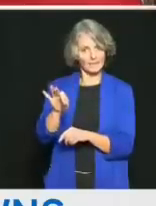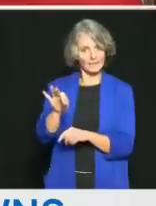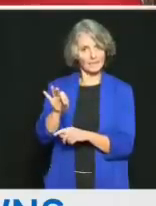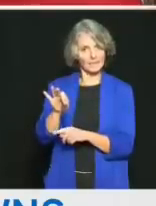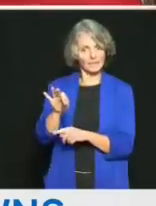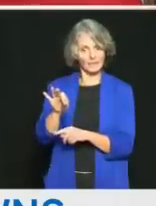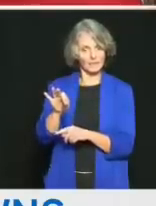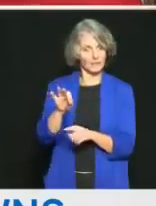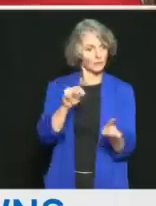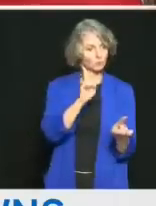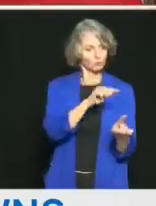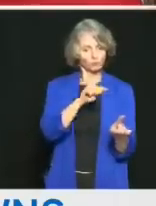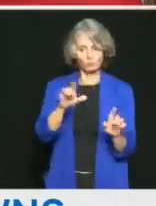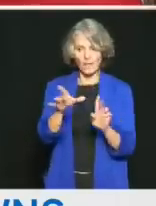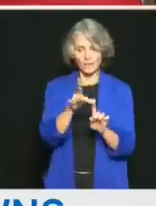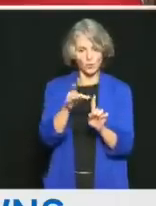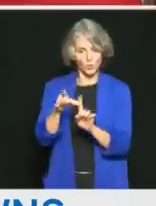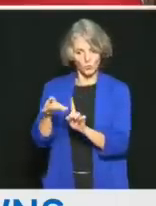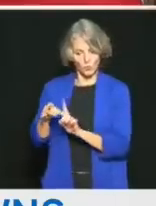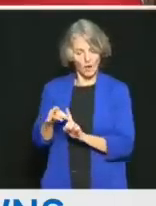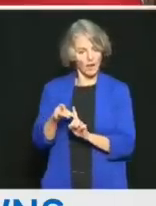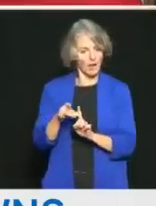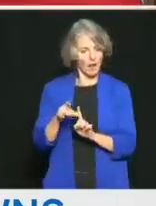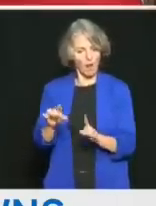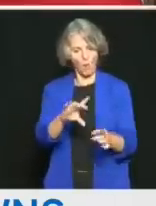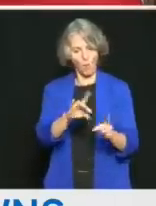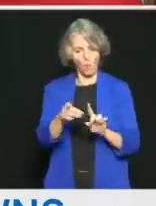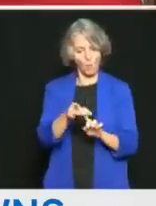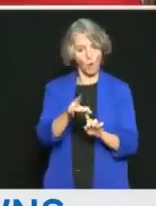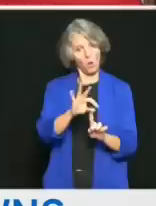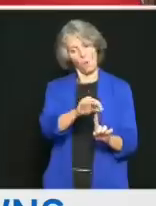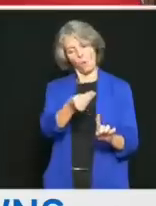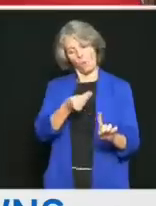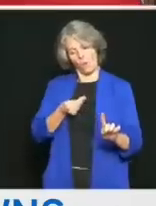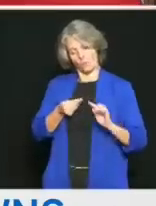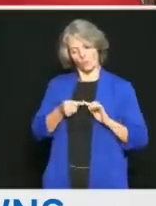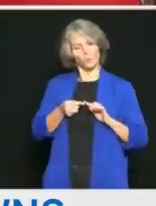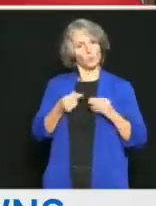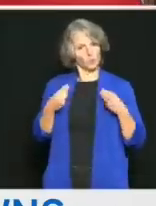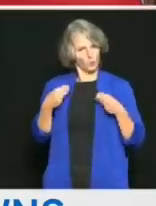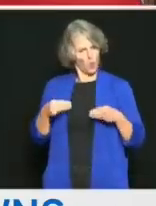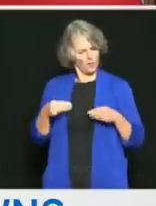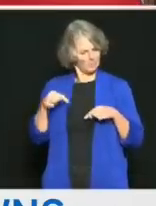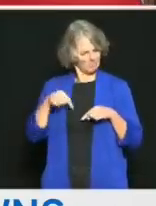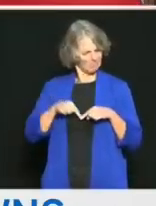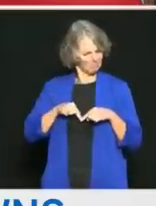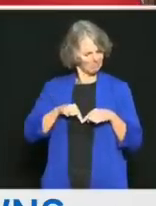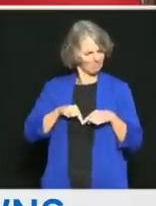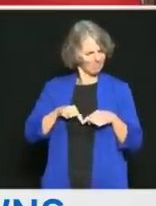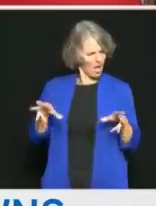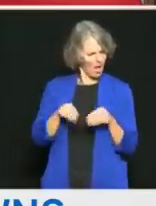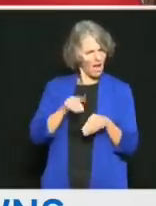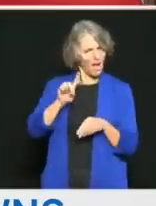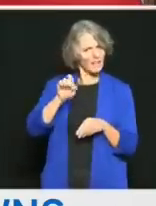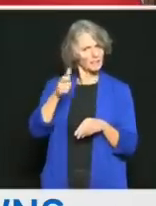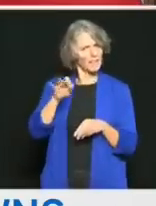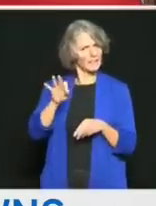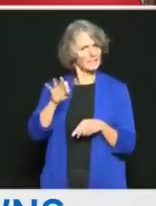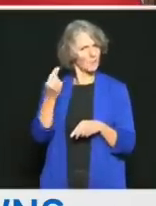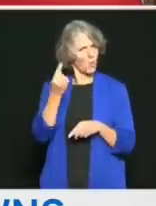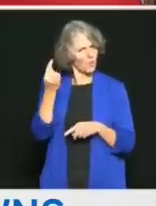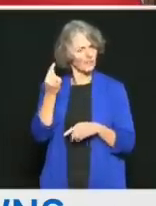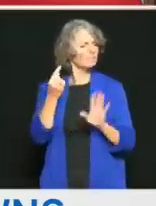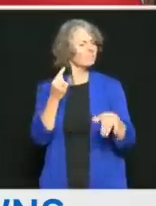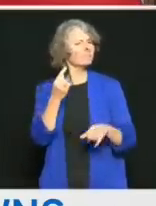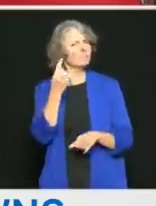119 cases of COVID that can be traced back to retail settings. I'm wondering what data you have that makes